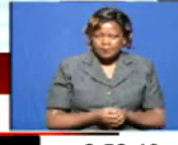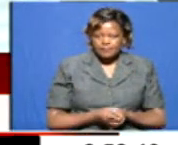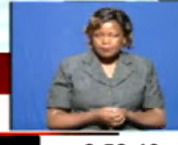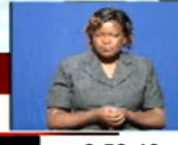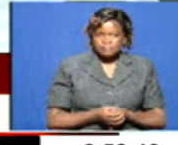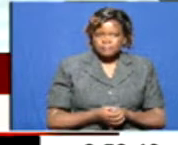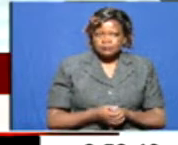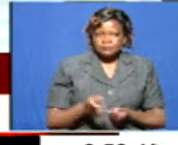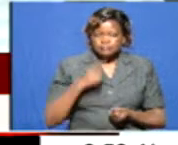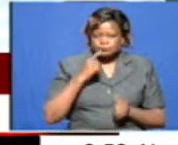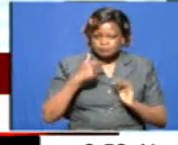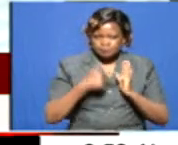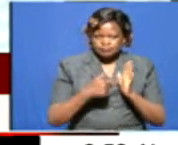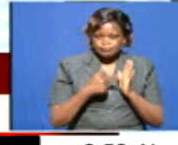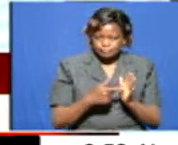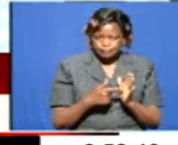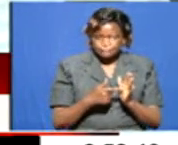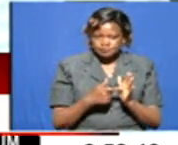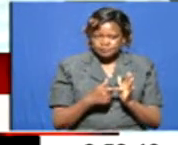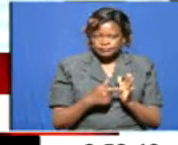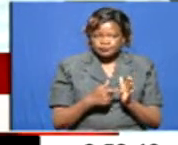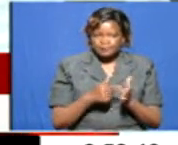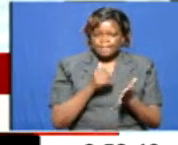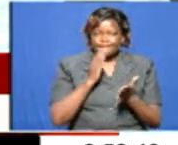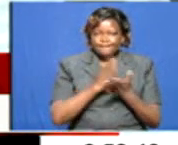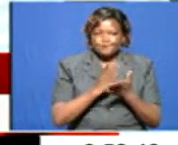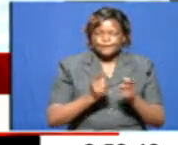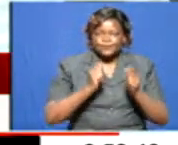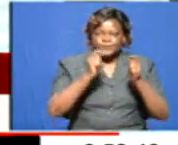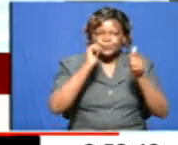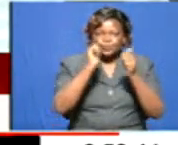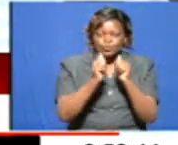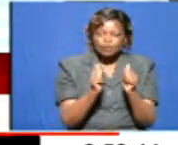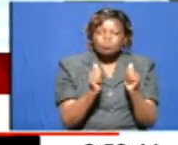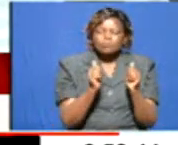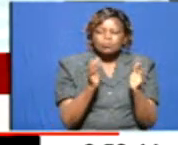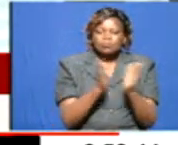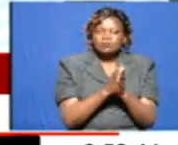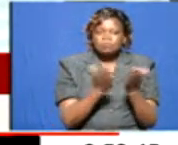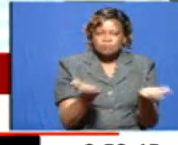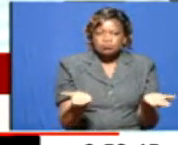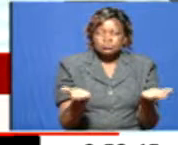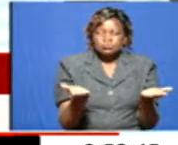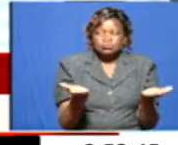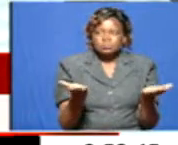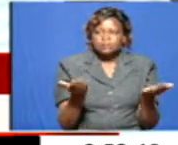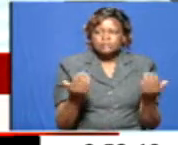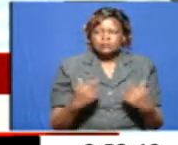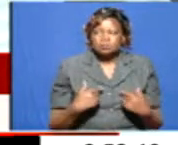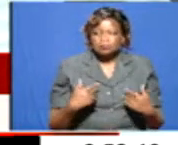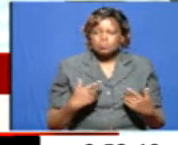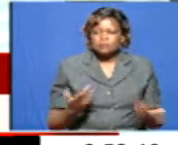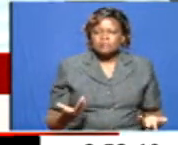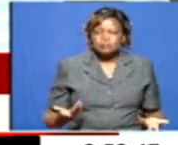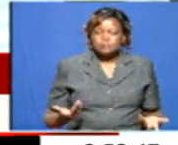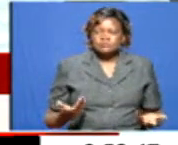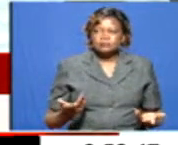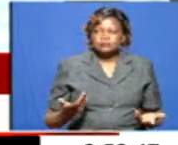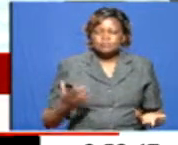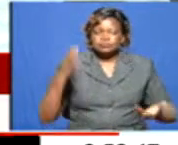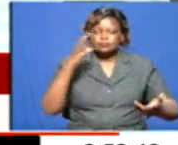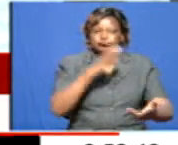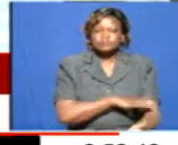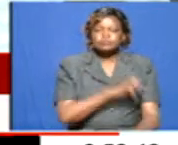who have shown real talent, they've competed and they have the capacity